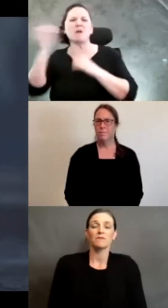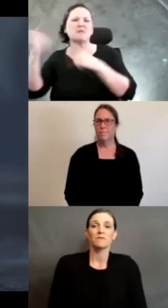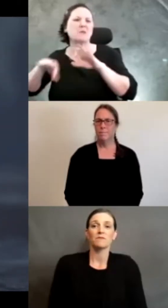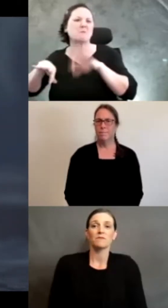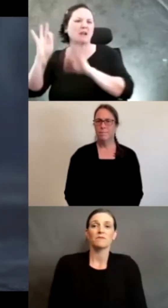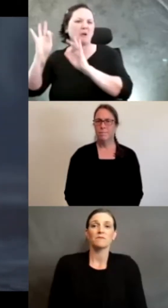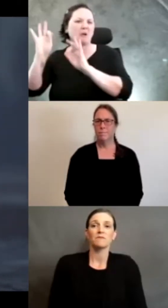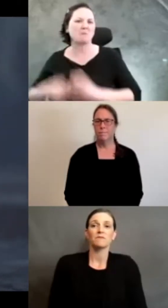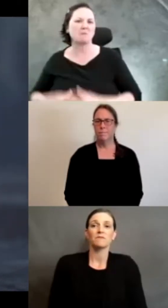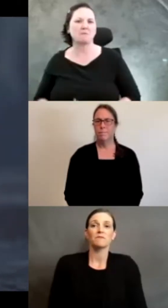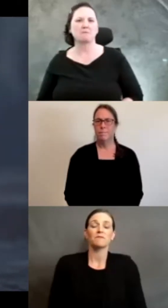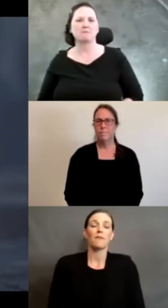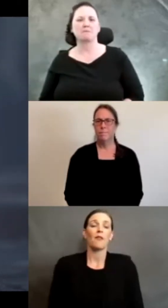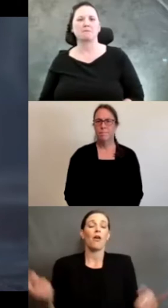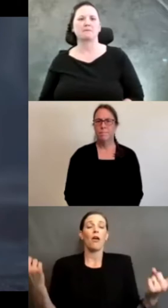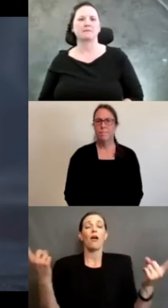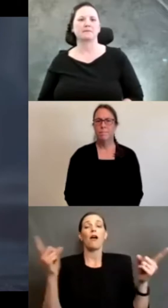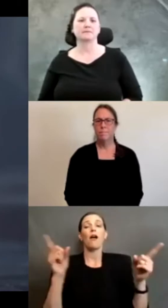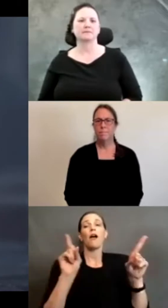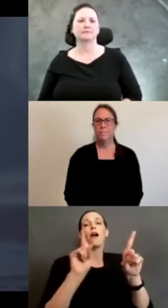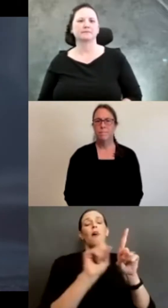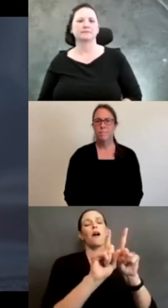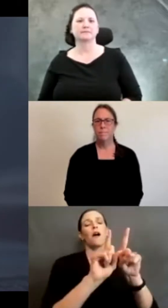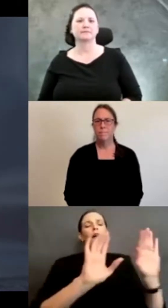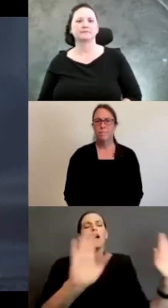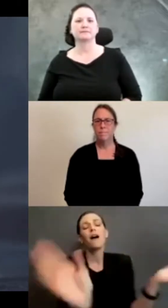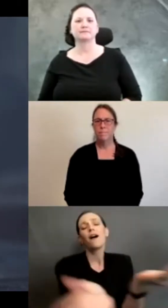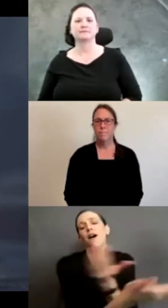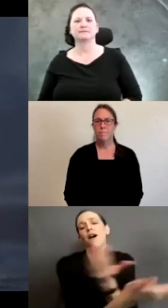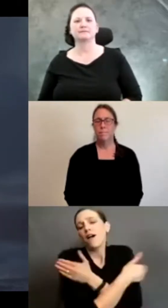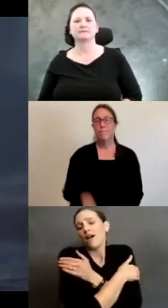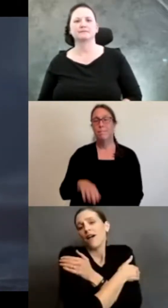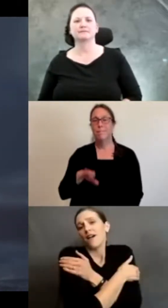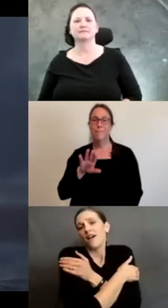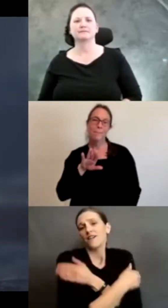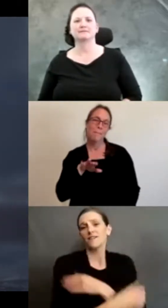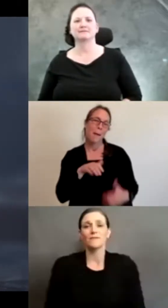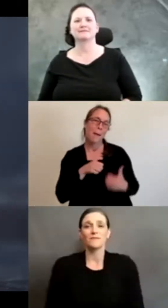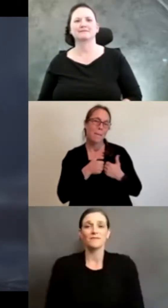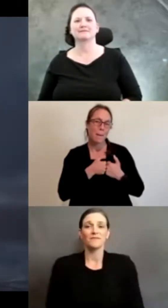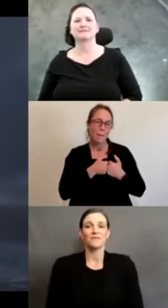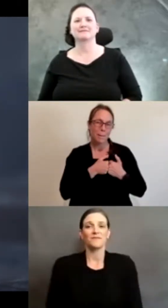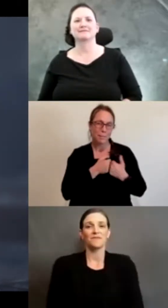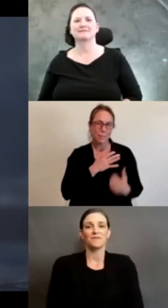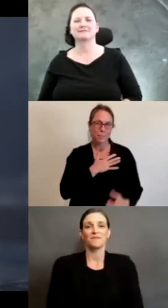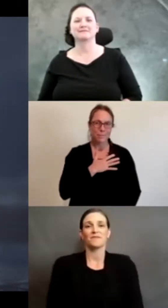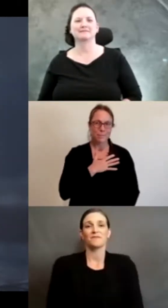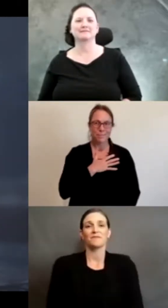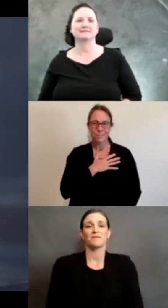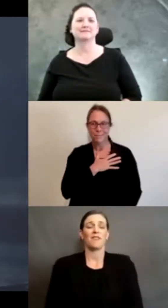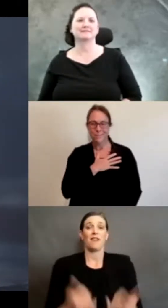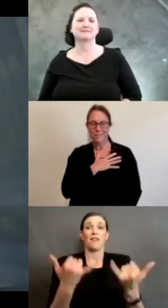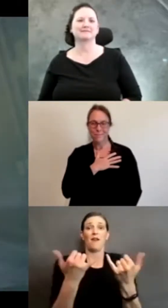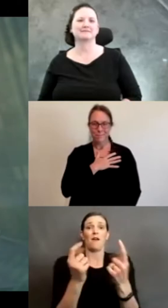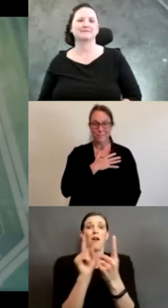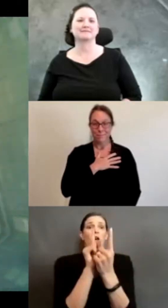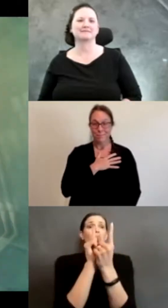wall. They embrace. Hey, baby. Benitez leans them back against the wall.